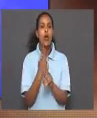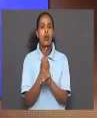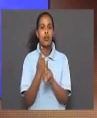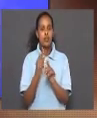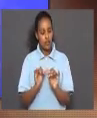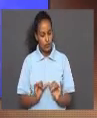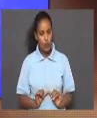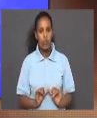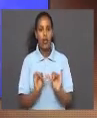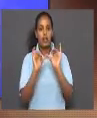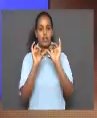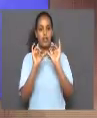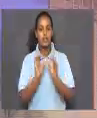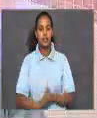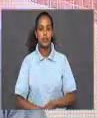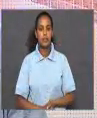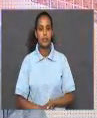occurs spontaneously.